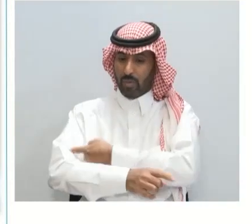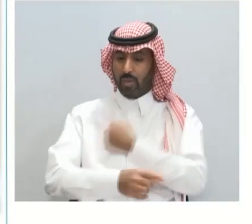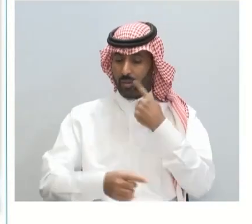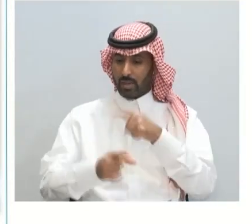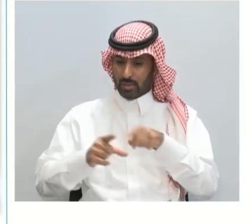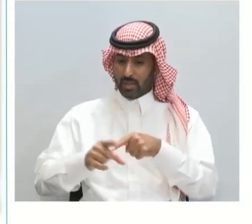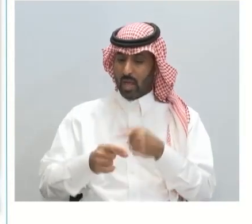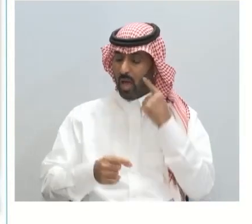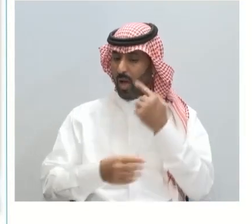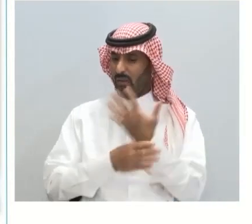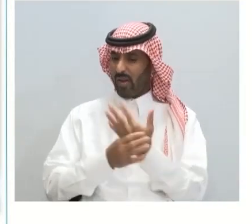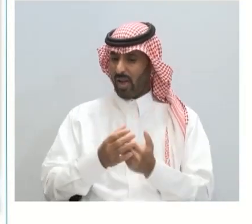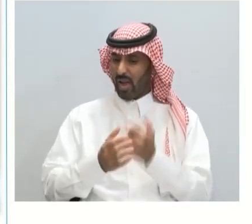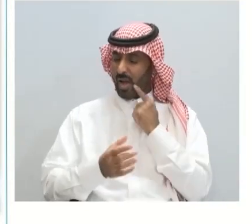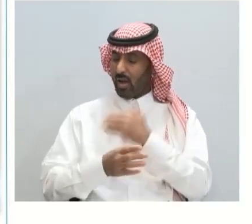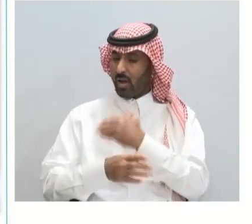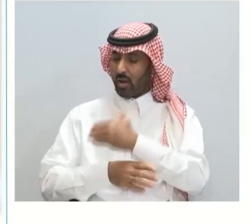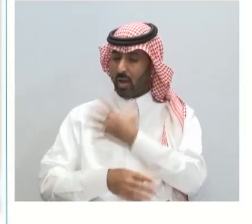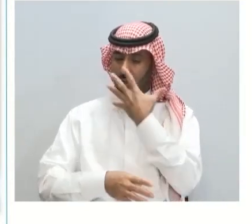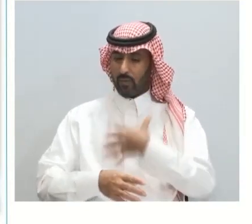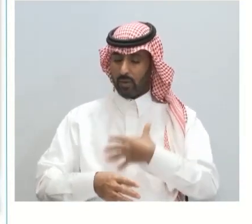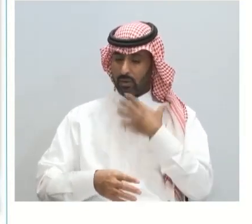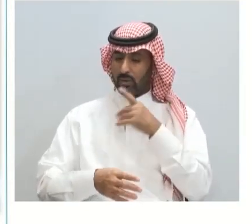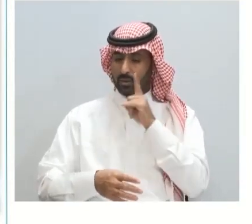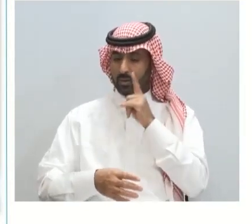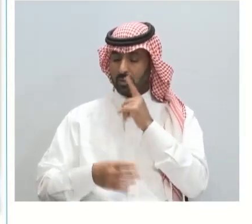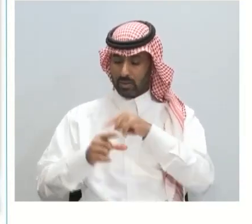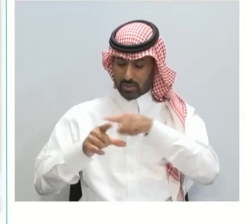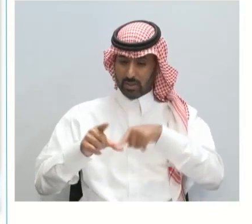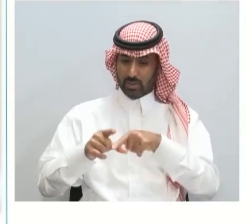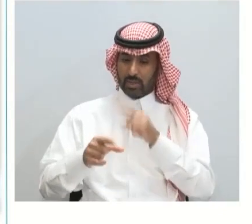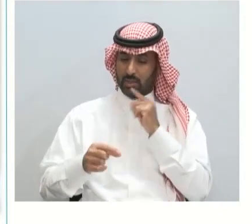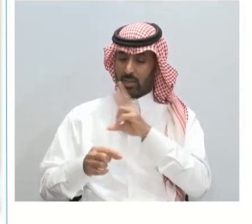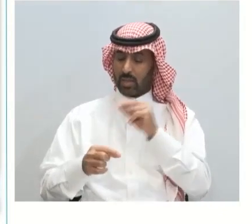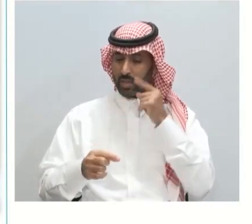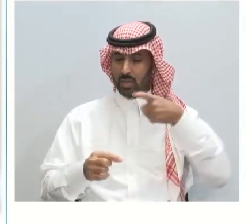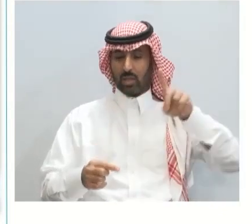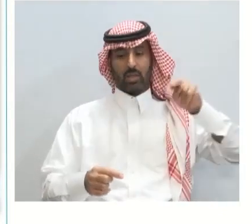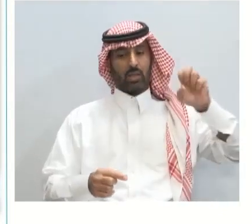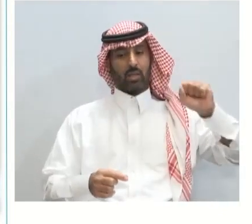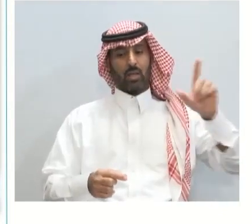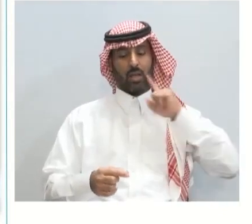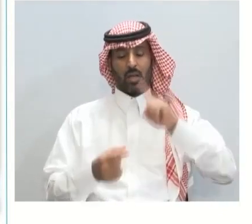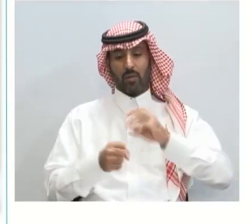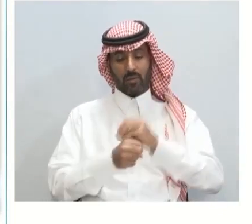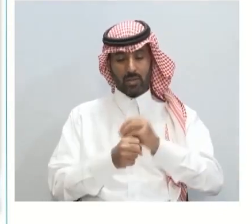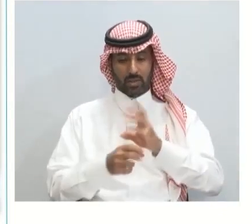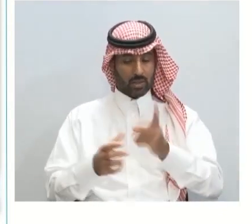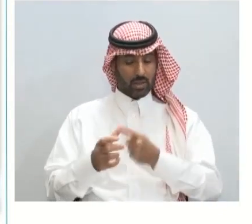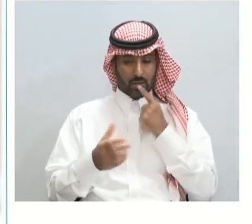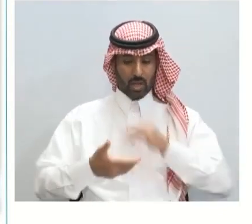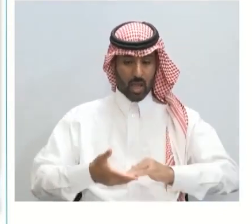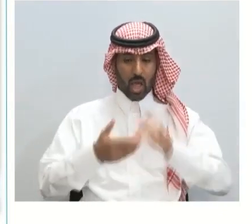genetic information found in the cells of your body. Each cell contains a sample of DNA. The information in DNA can